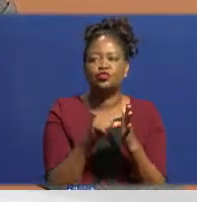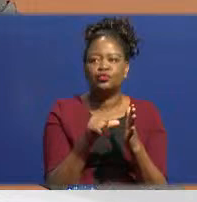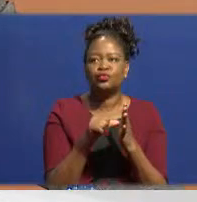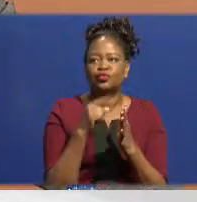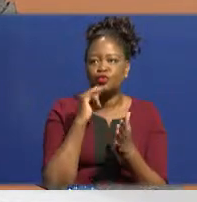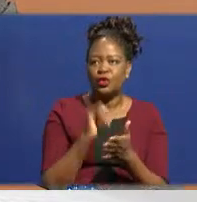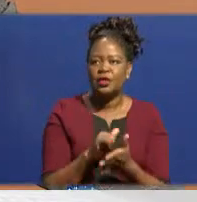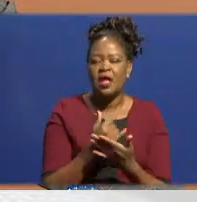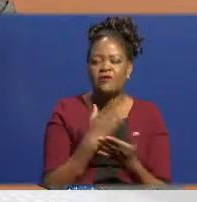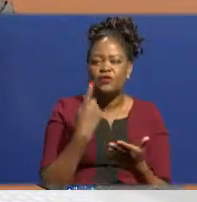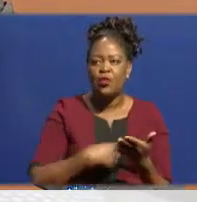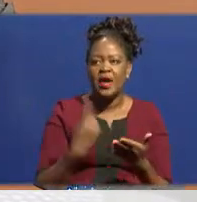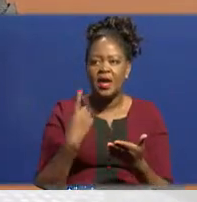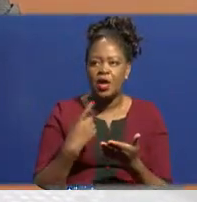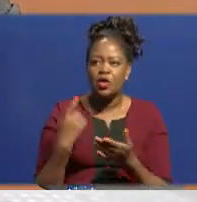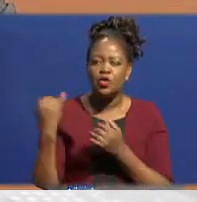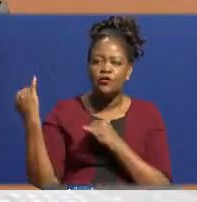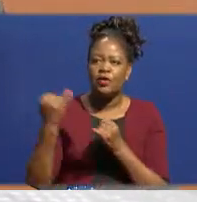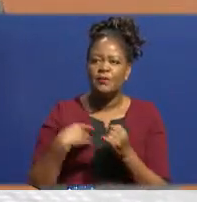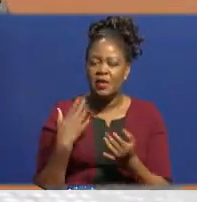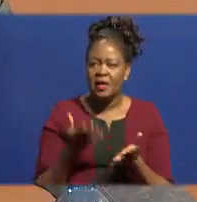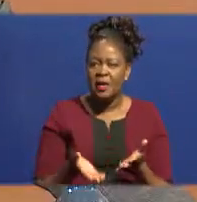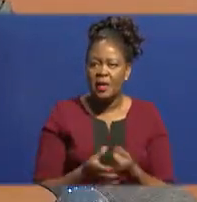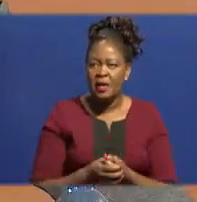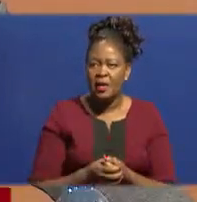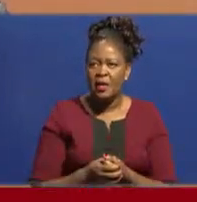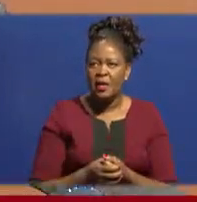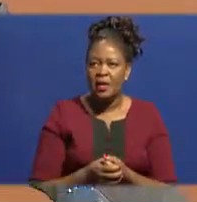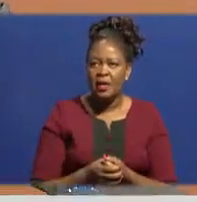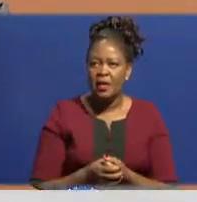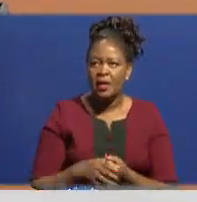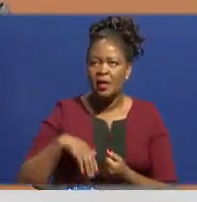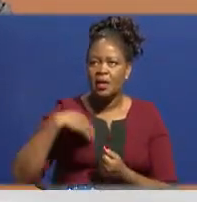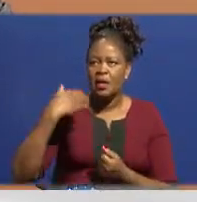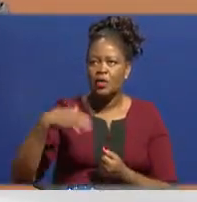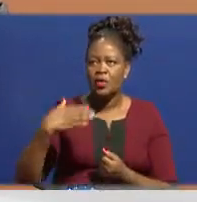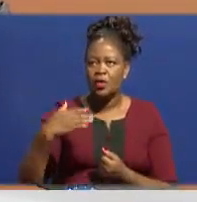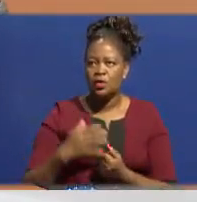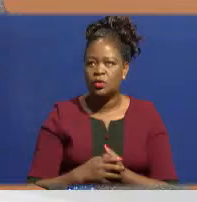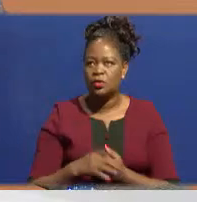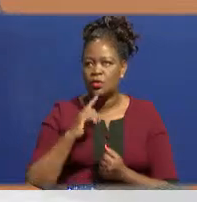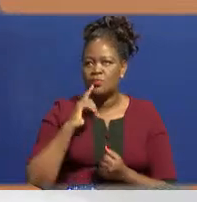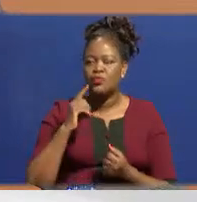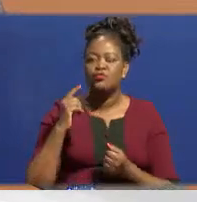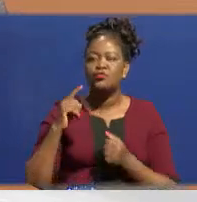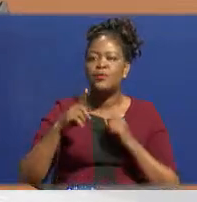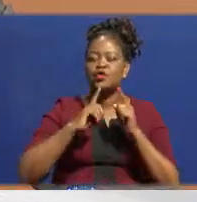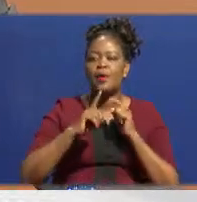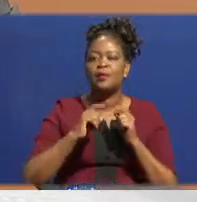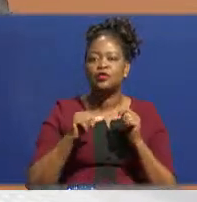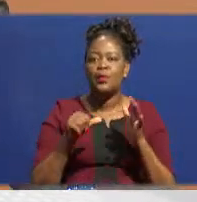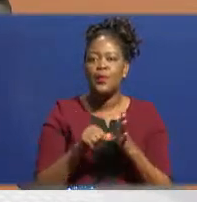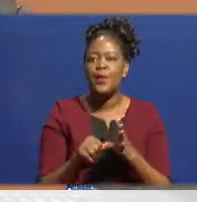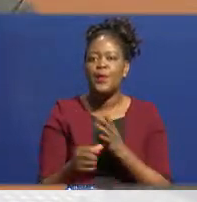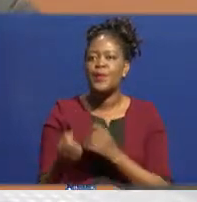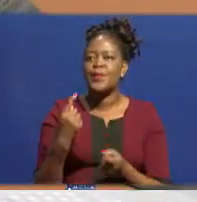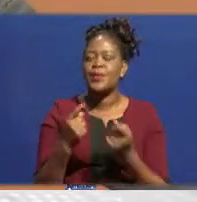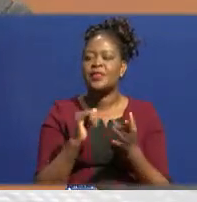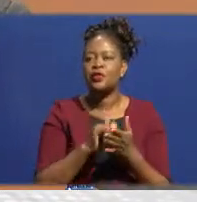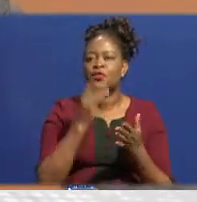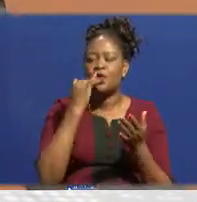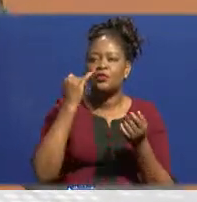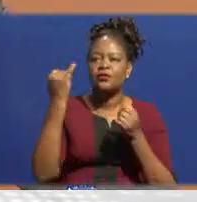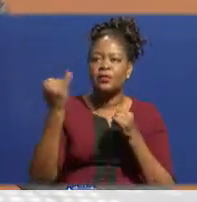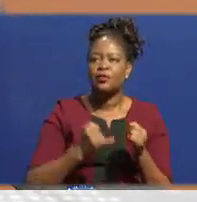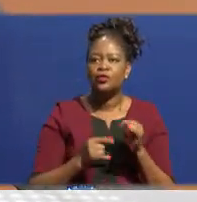told you that every week you invite me here as a resident analyst. You're always calling me to discuss a crisis. Last time you invited me to